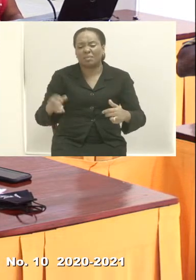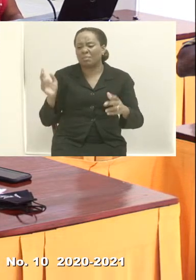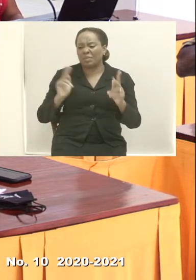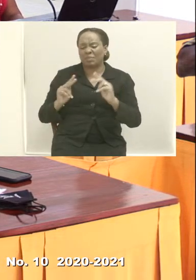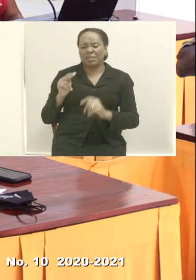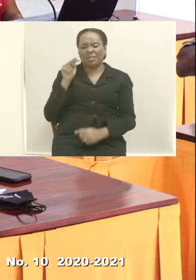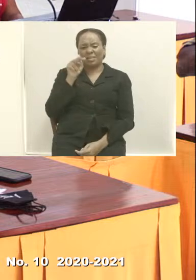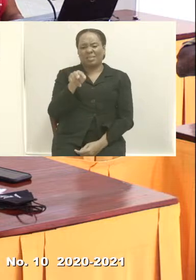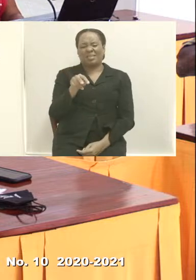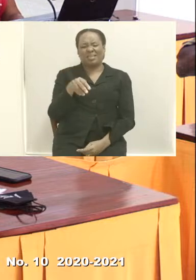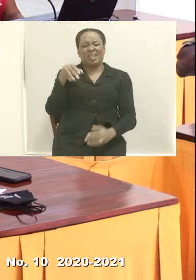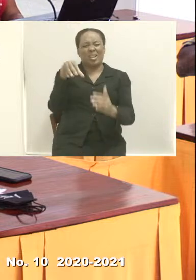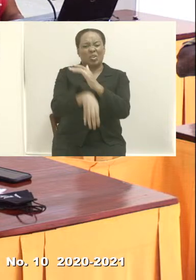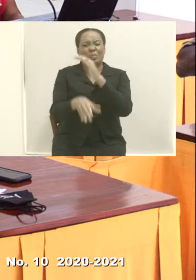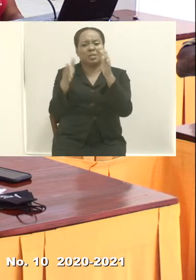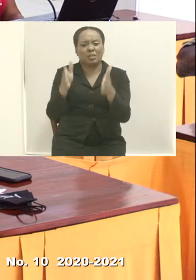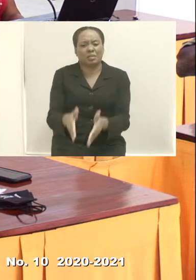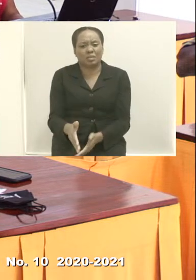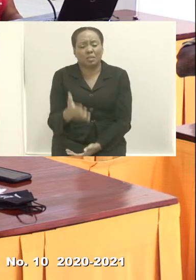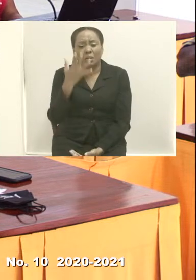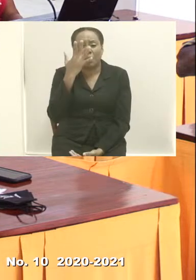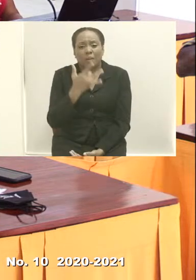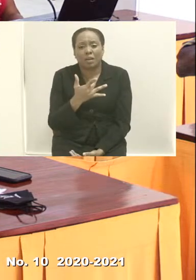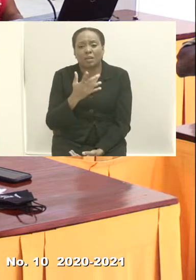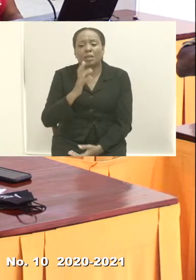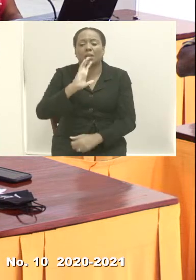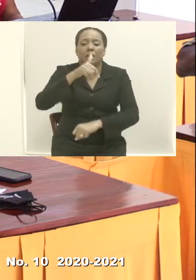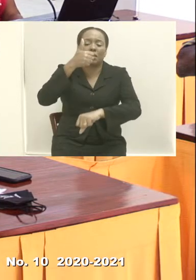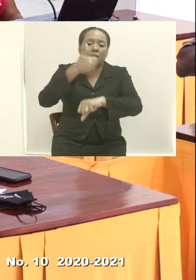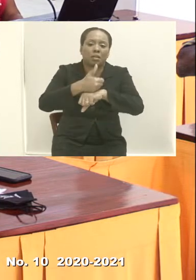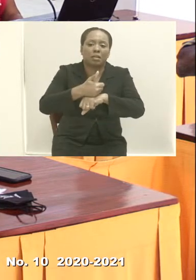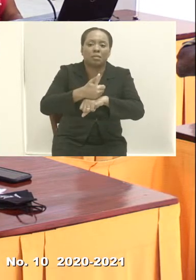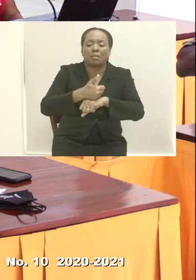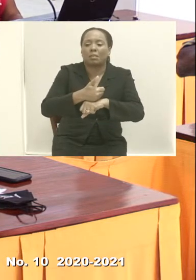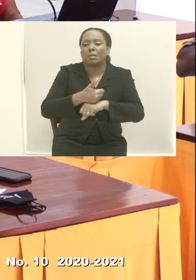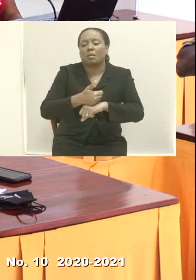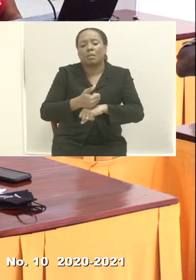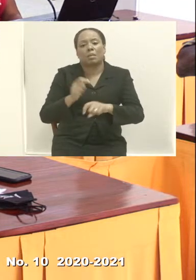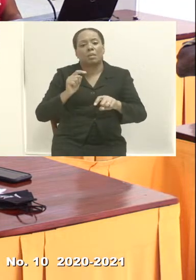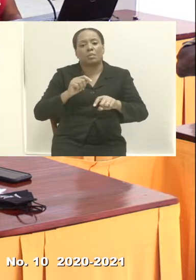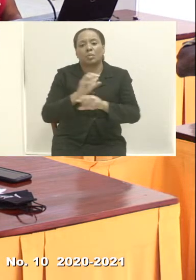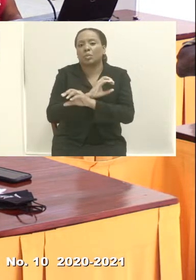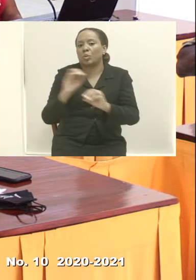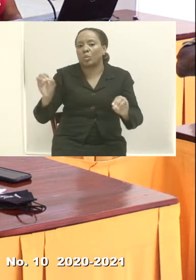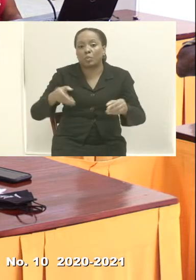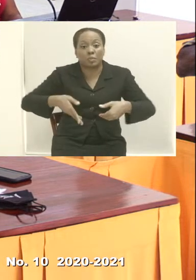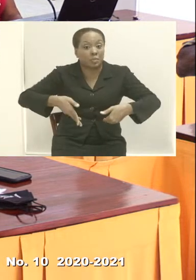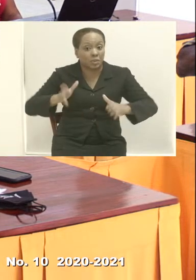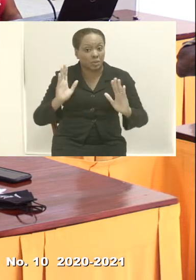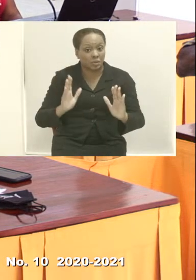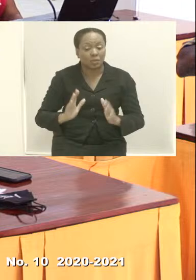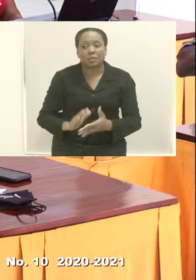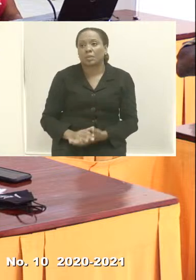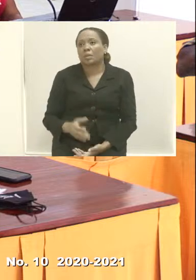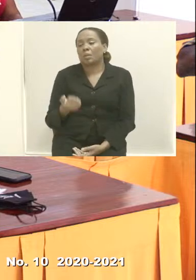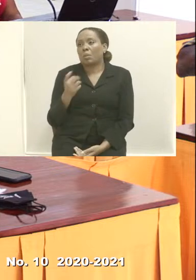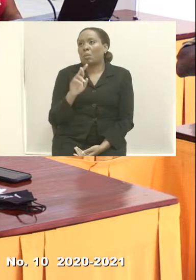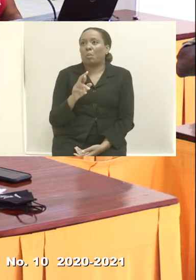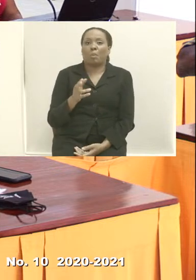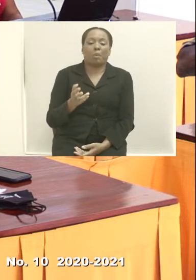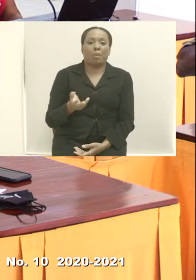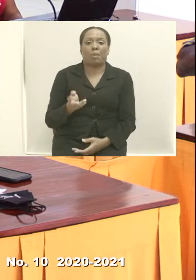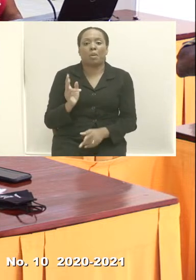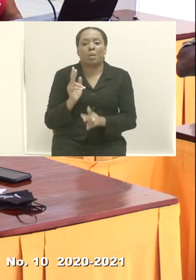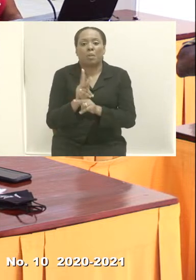of the fact that they have erected on a site without permission, or they have placed their goods in a way of